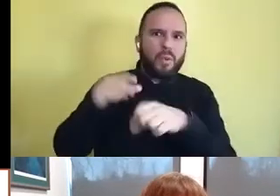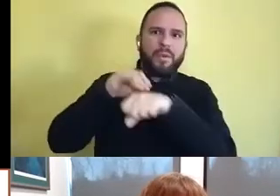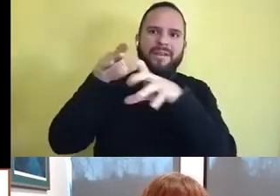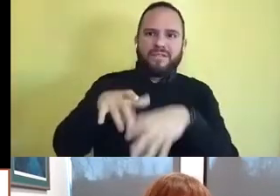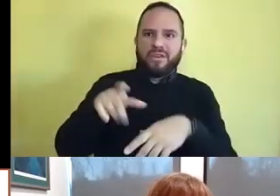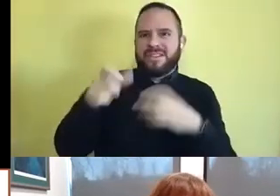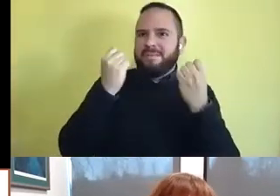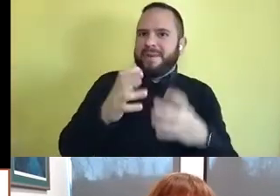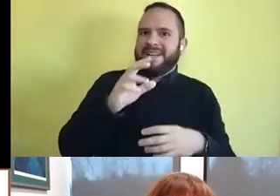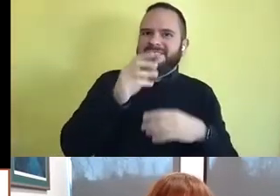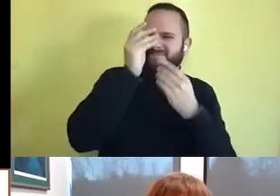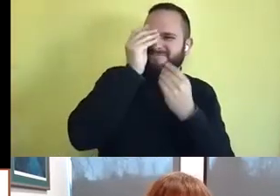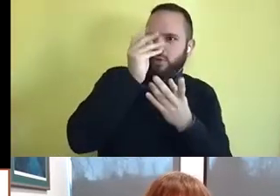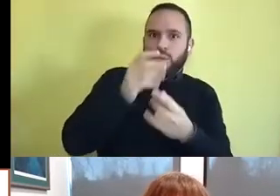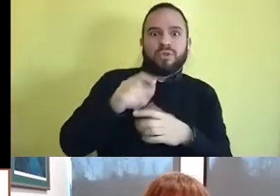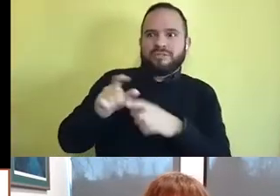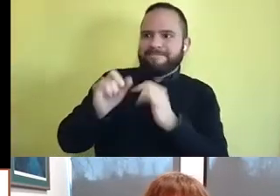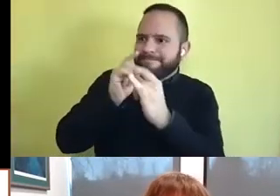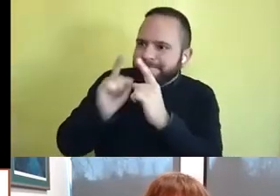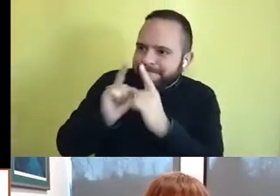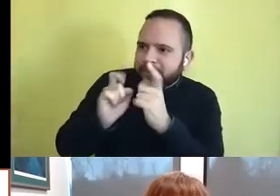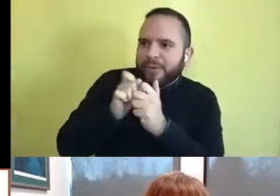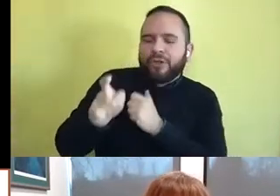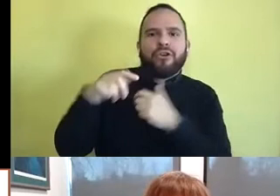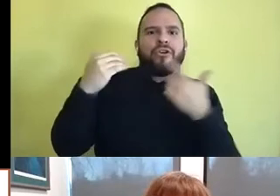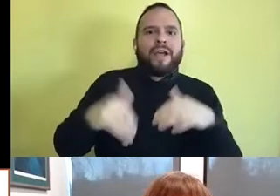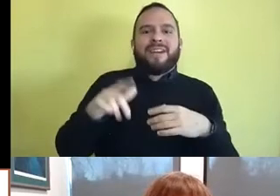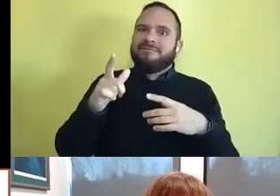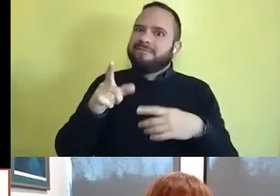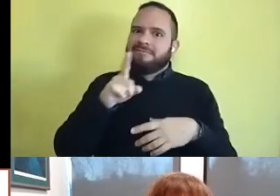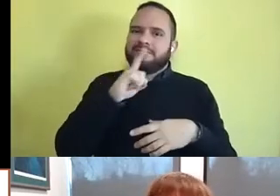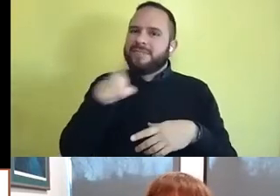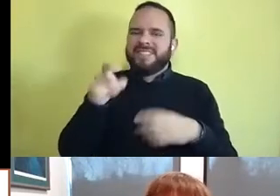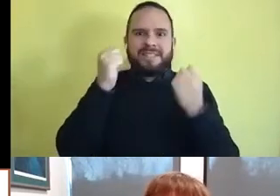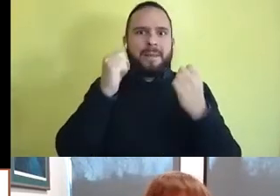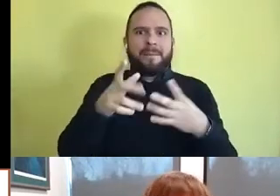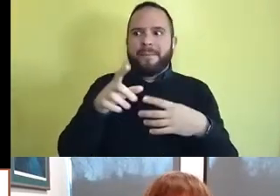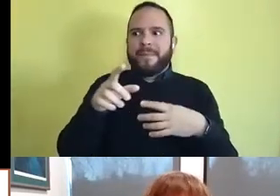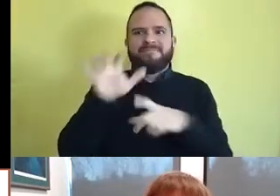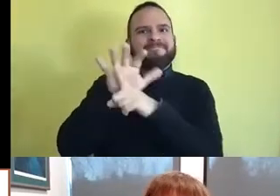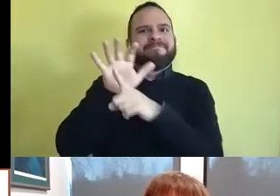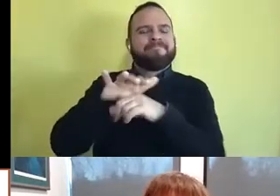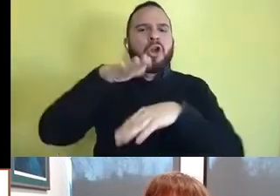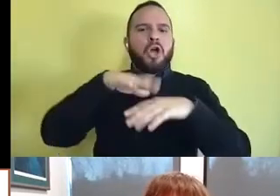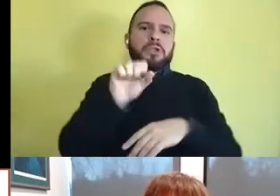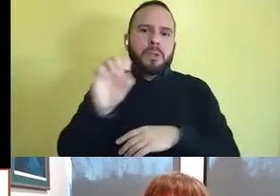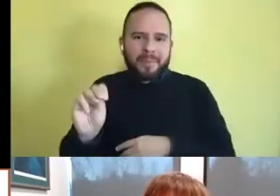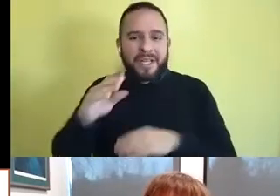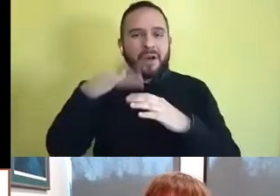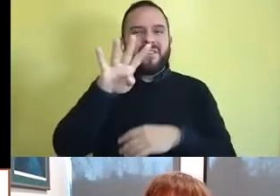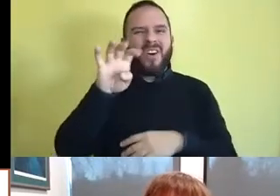media outlets, and has gathered a significant presence on many social platforms. With over 400,000